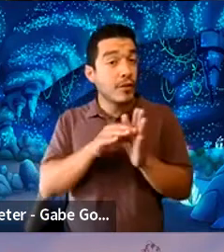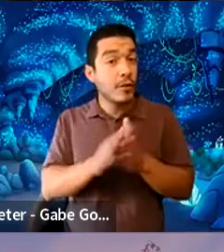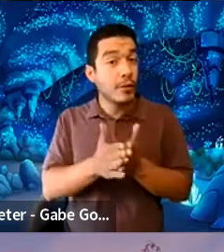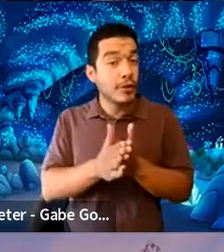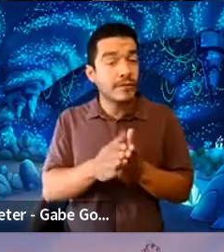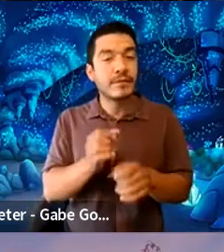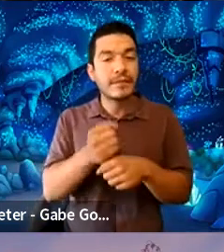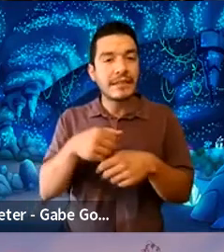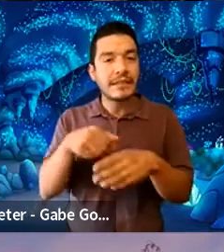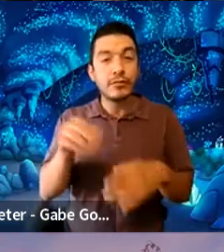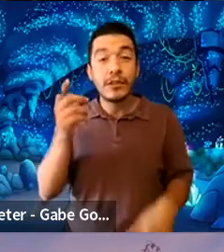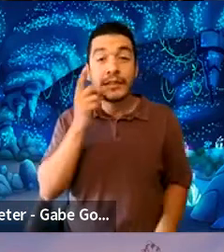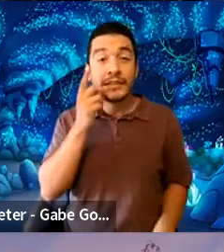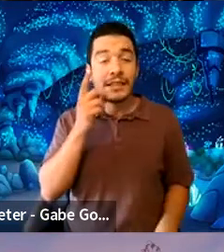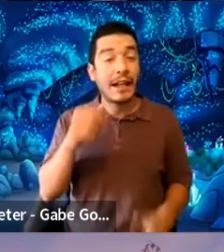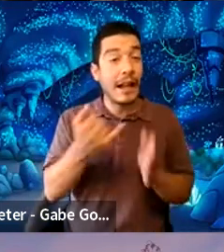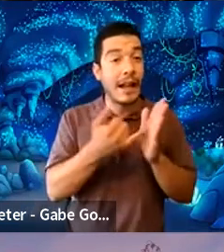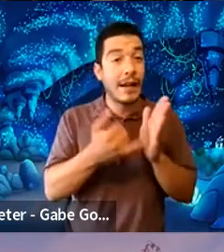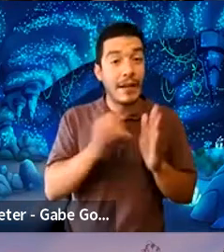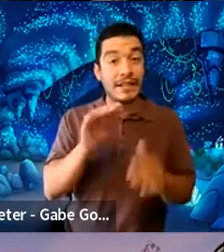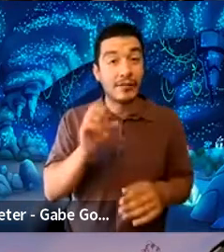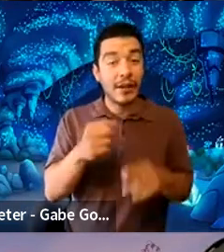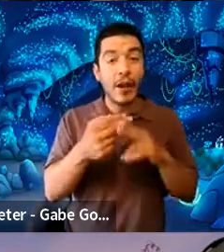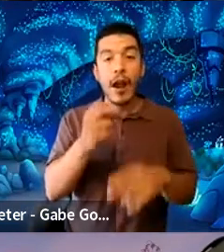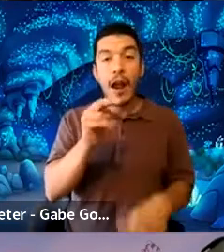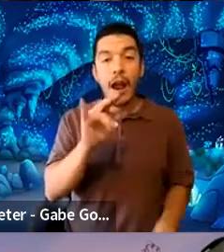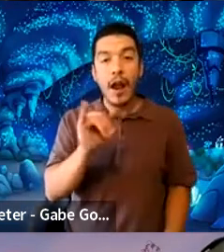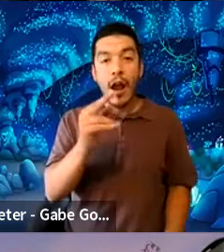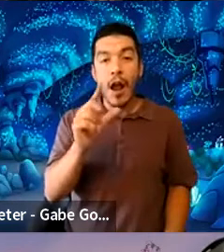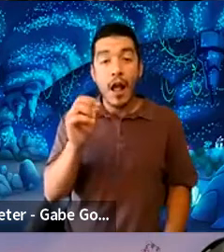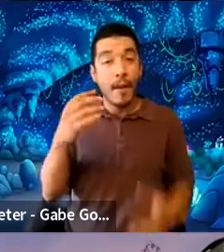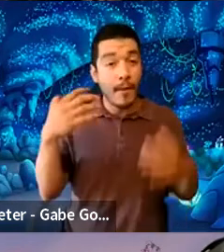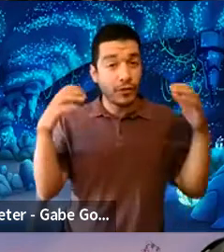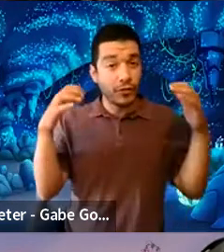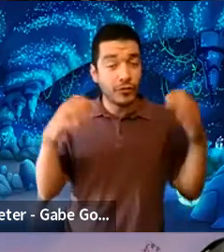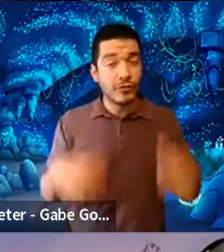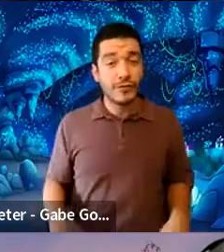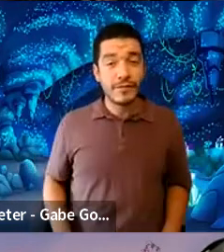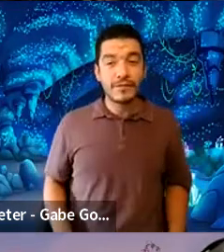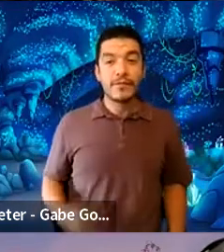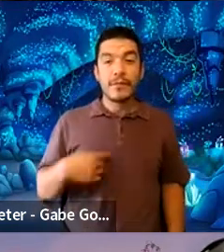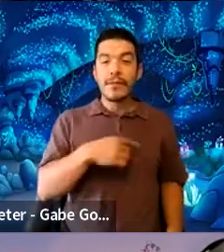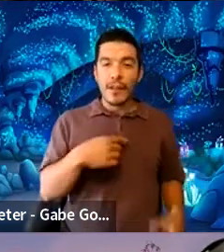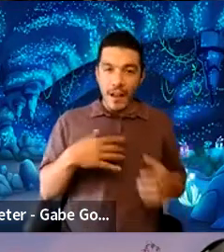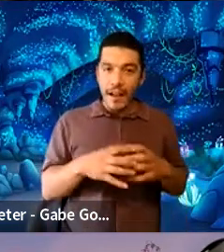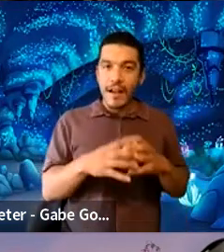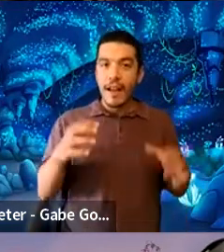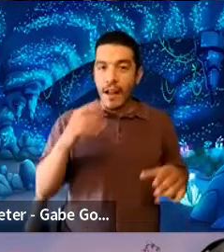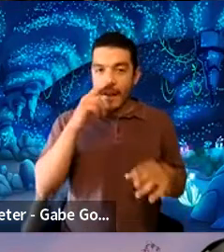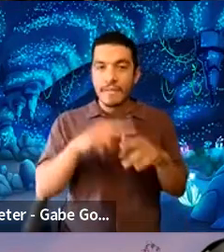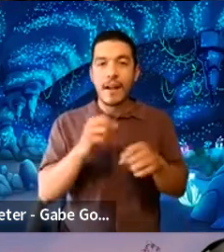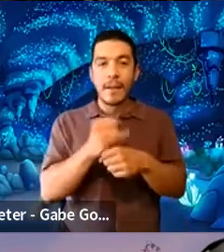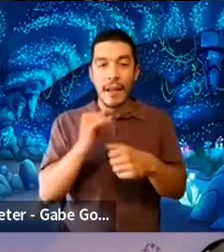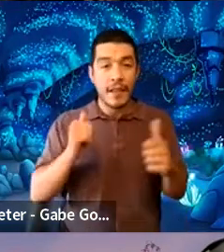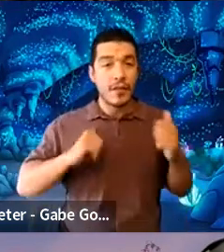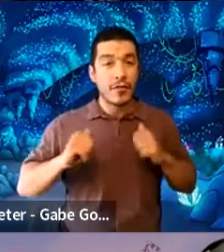was made into a Disney animated series called Henry Huggle Monster. And myself and Norton, we had a lot of fun making that show